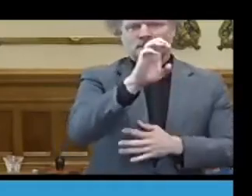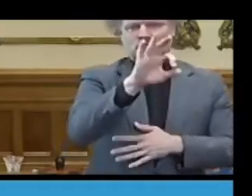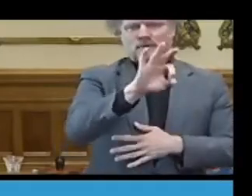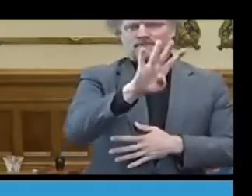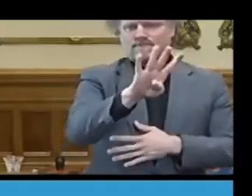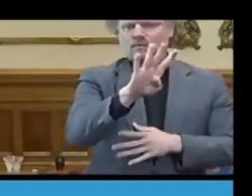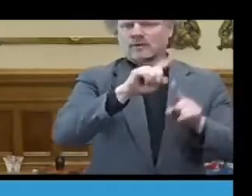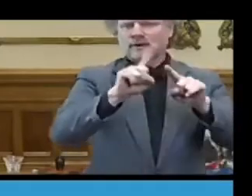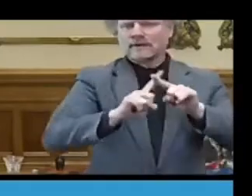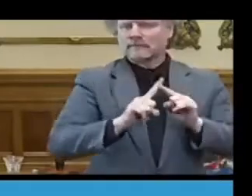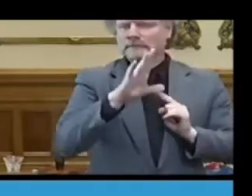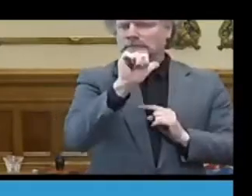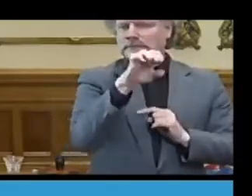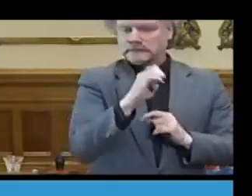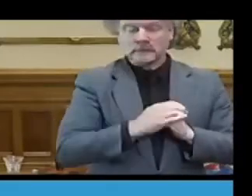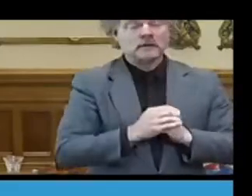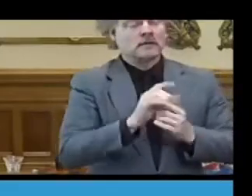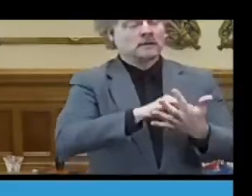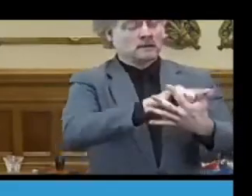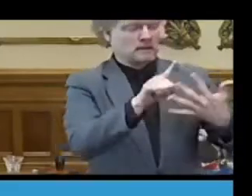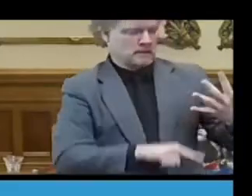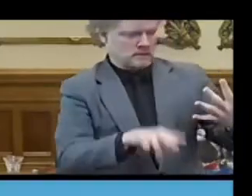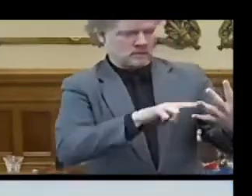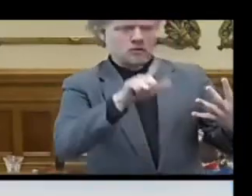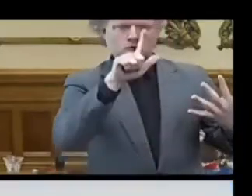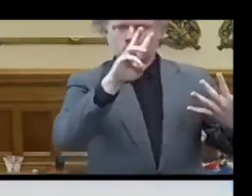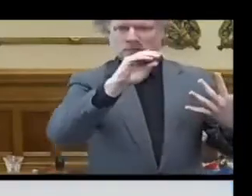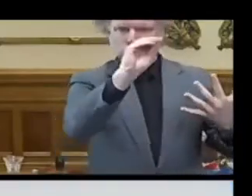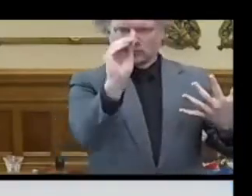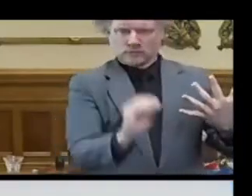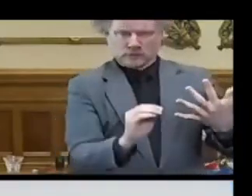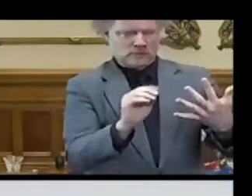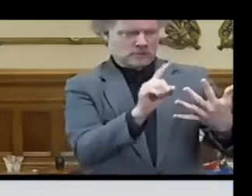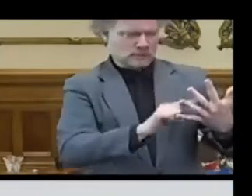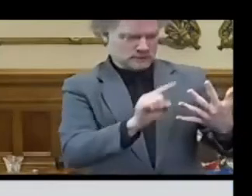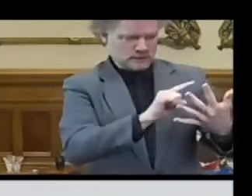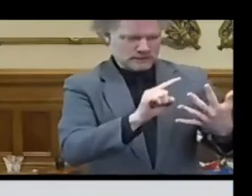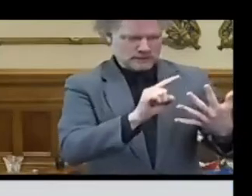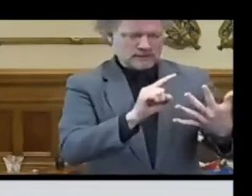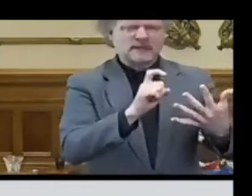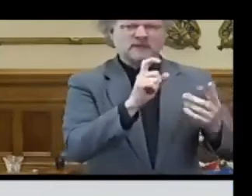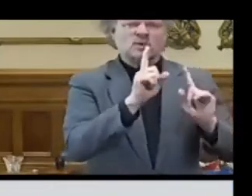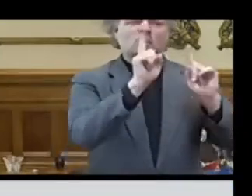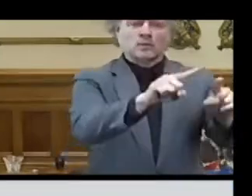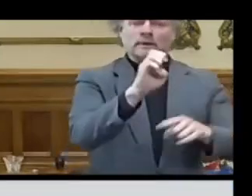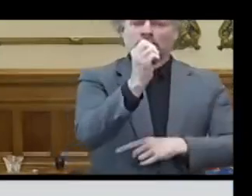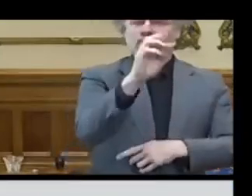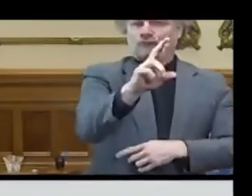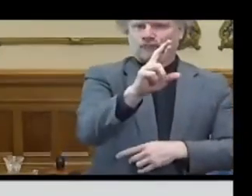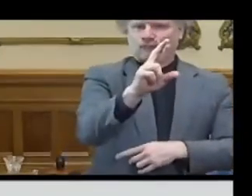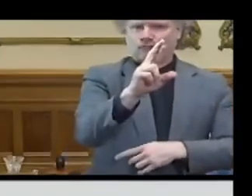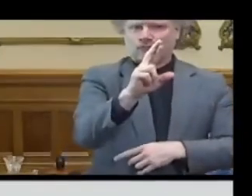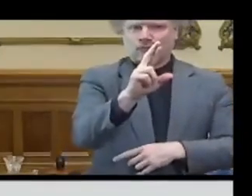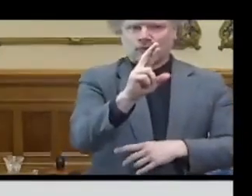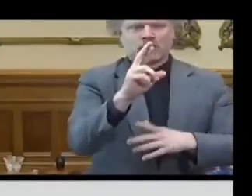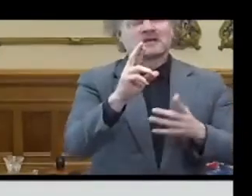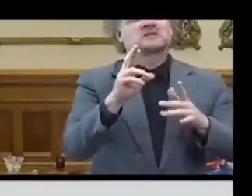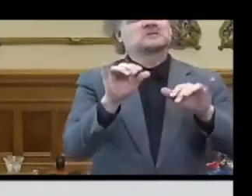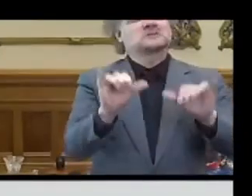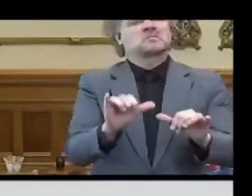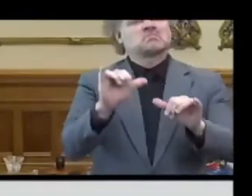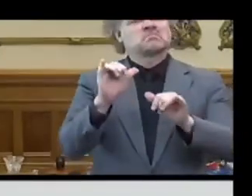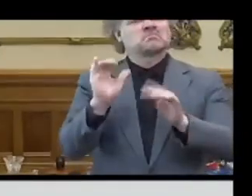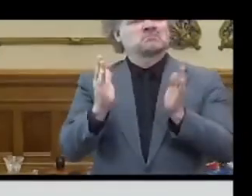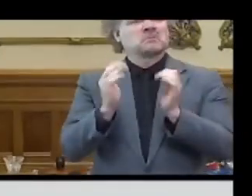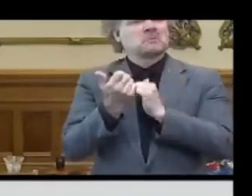37,694 cases. Of those, 26% of those individuals visited an emergency department, which is unchanged from last